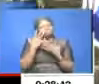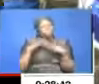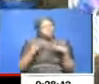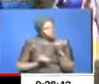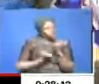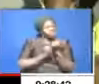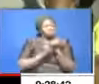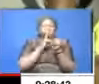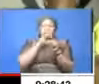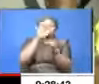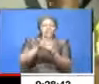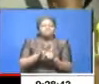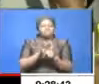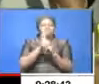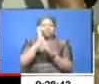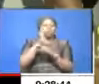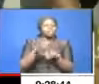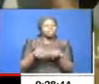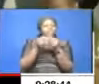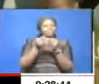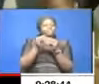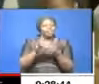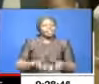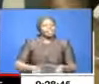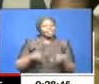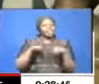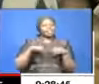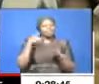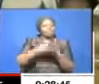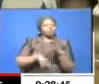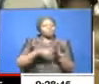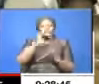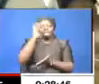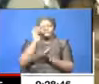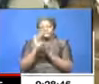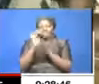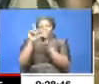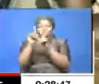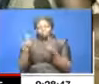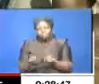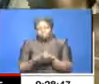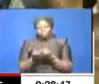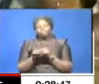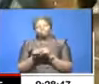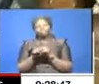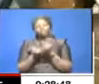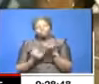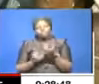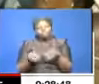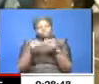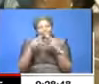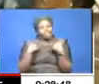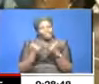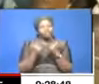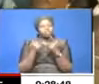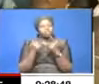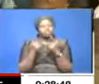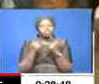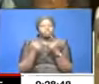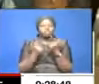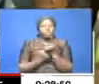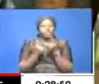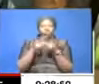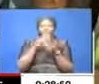health care to all Kenyans. Na wale maskini, jamii maskini ambaye